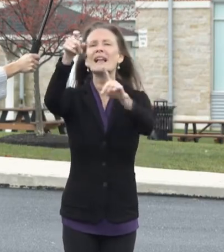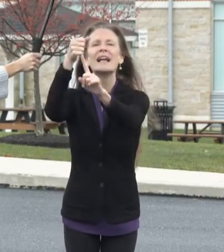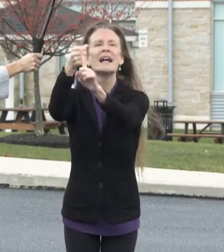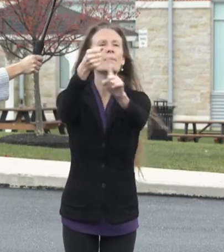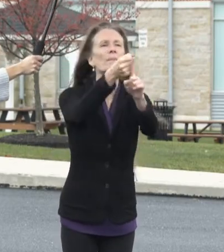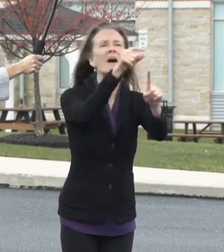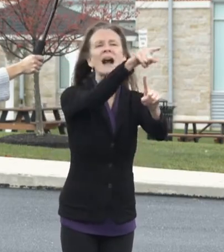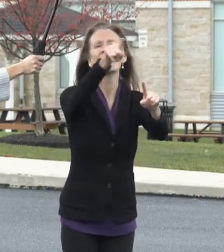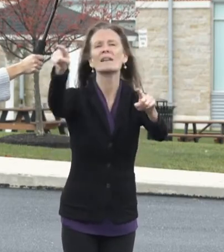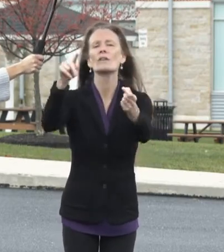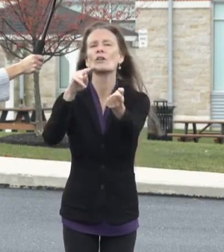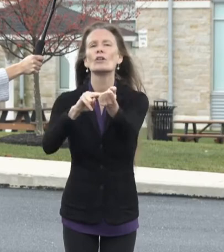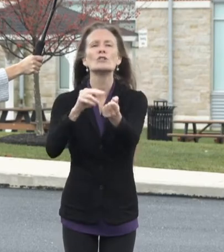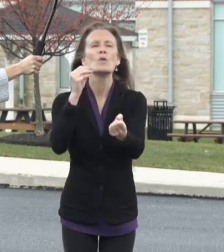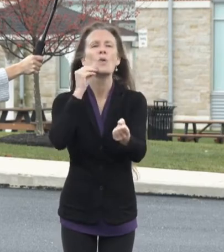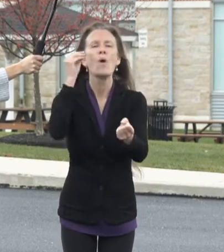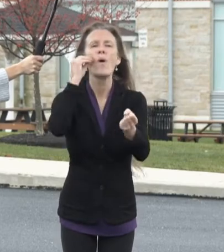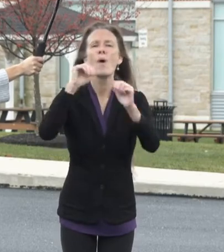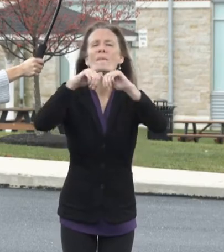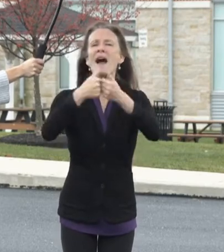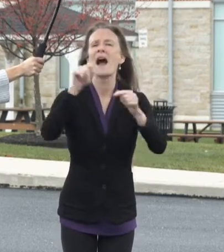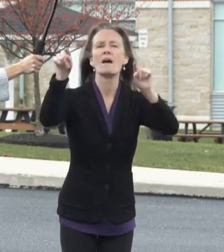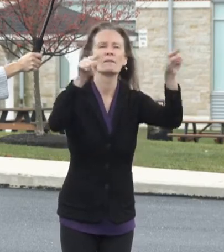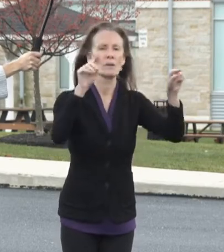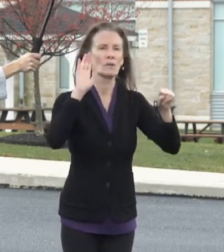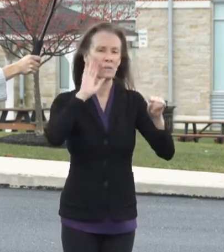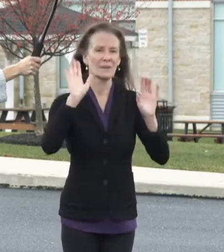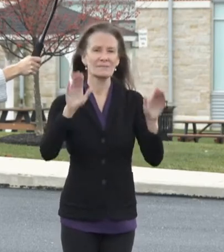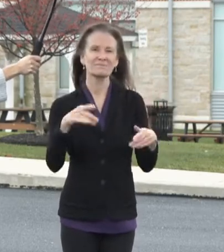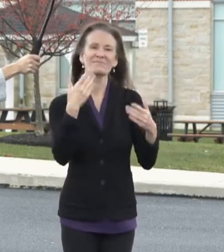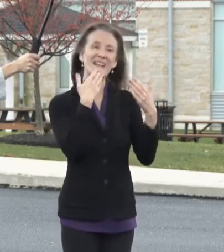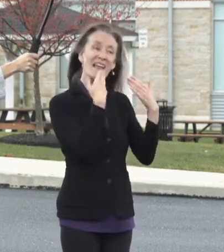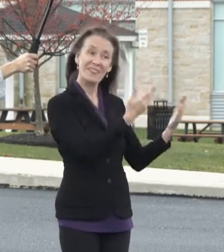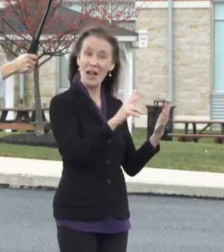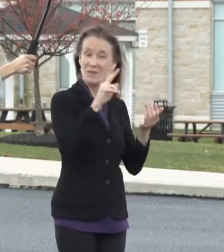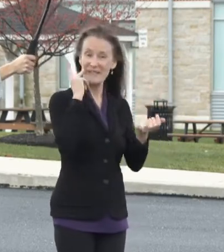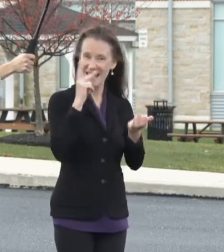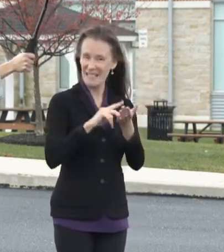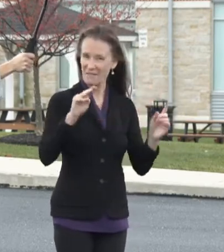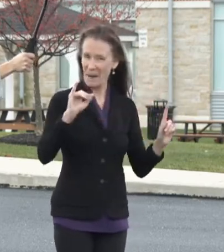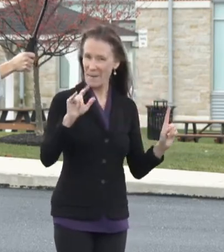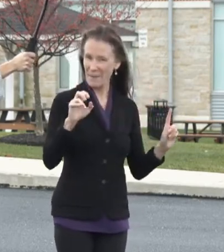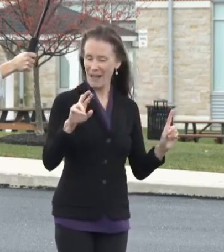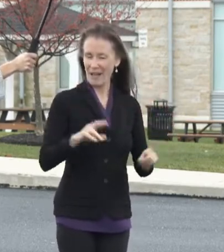Guard has had on those facilities. Thank you, Secretary Miller.